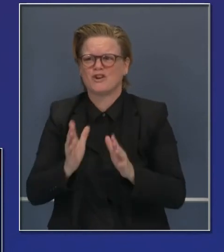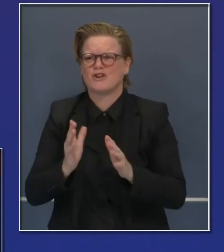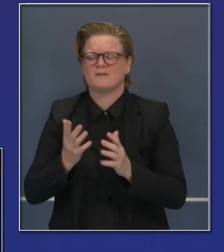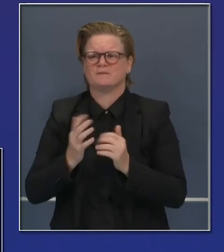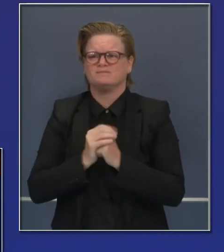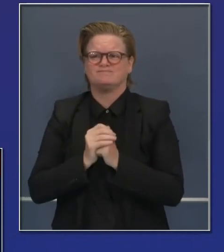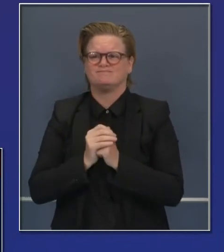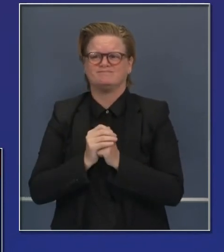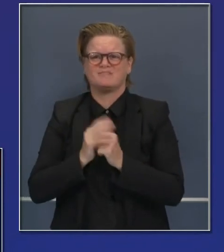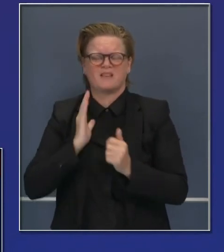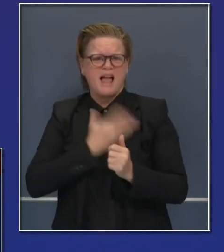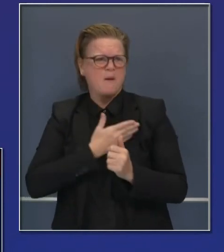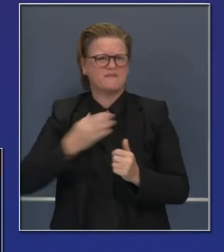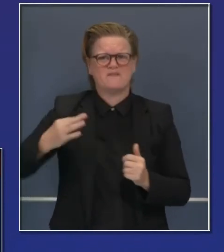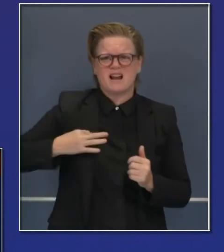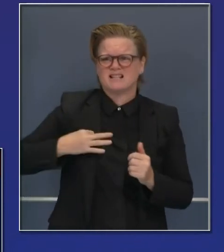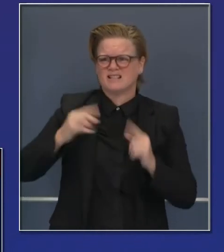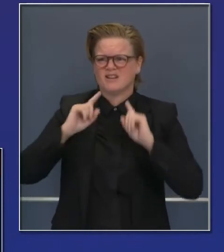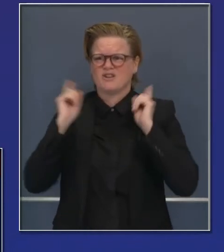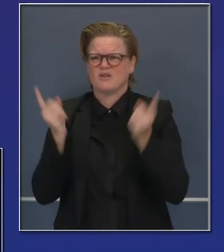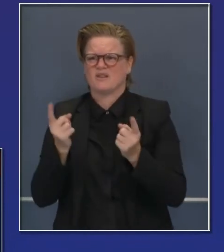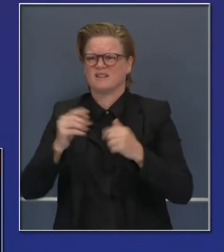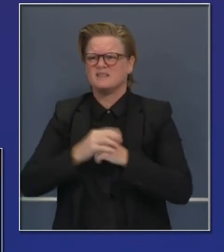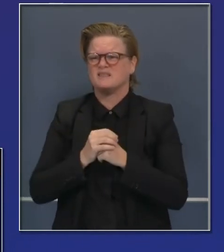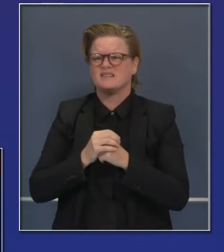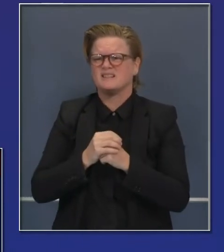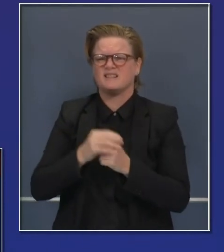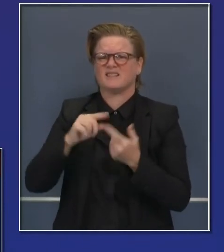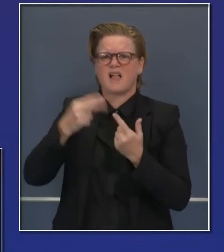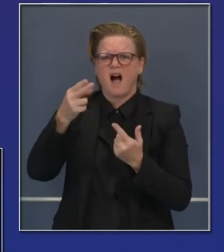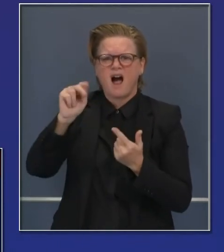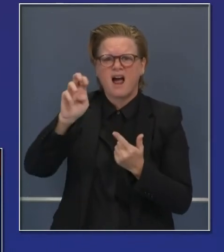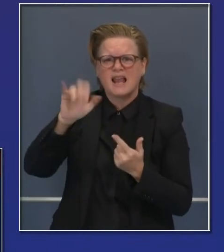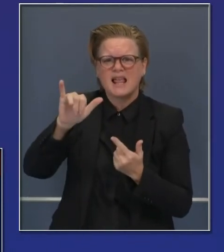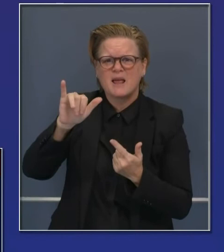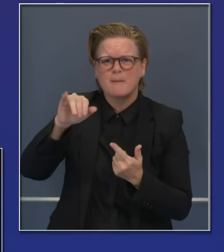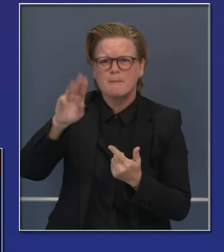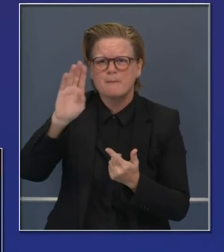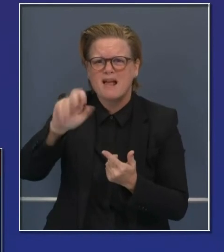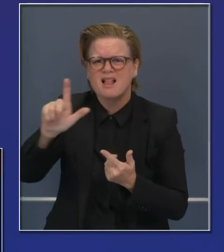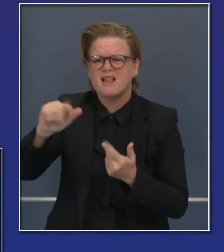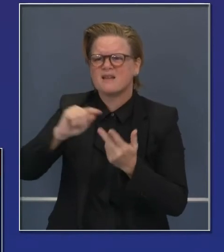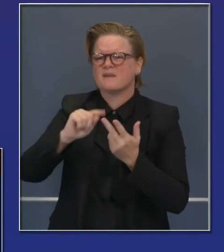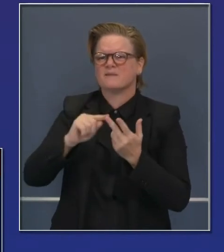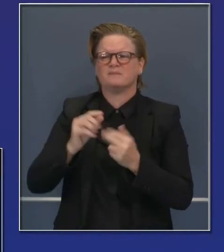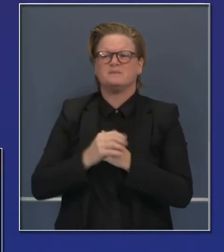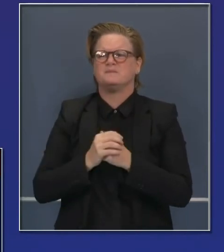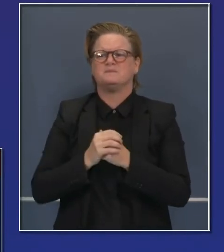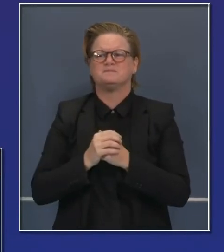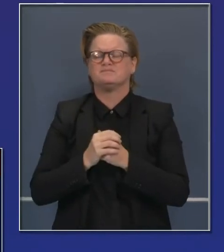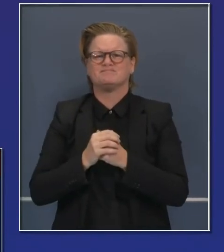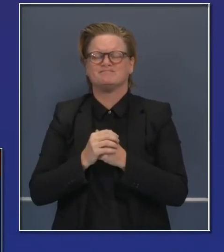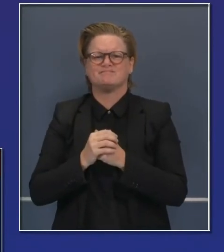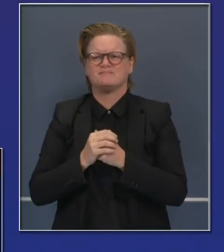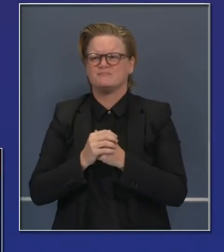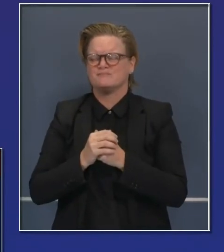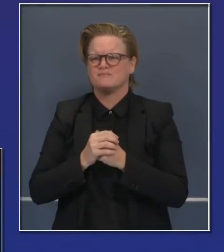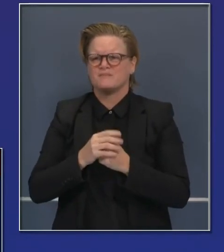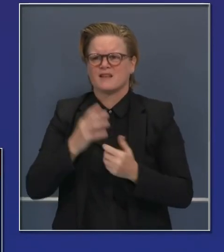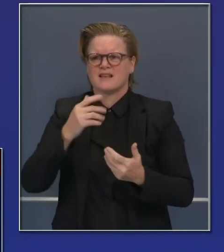Mitchell, our budget chair, and Phil Ting, budget chair in respective Senate and Assembly, for their wonderful